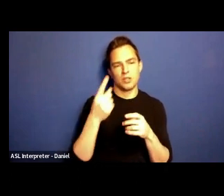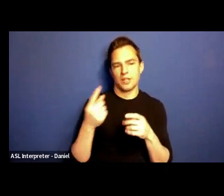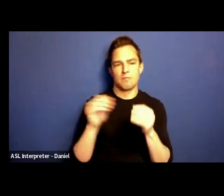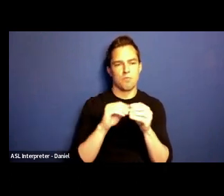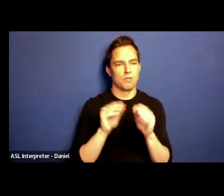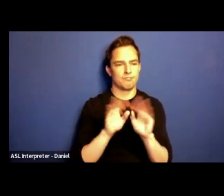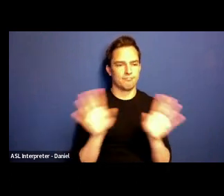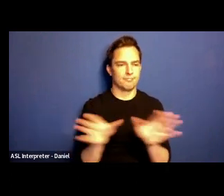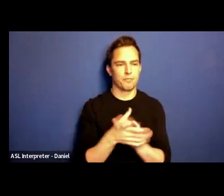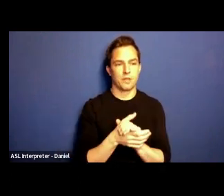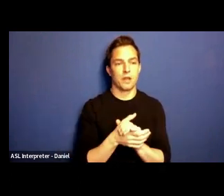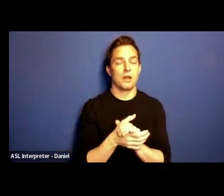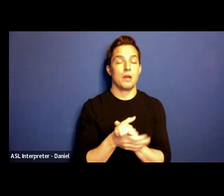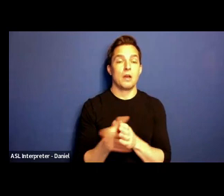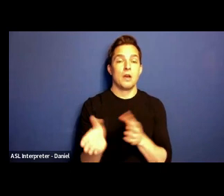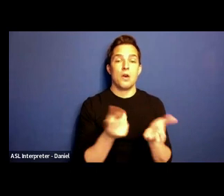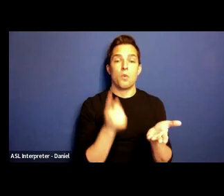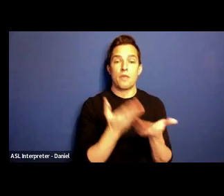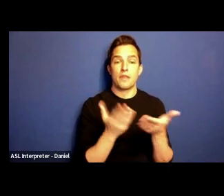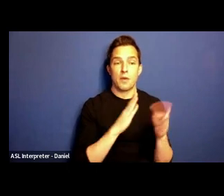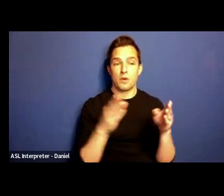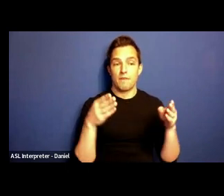one of the things I want to focus on is,